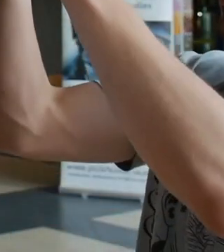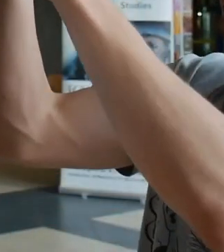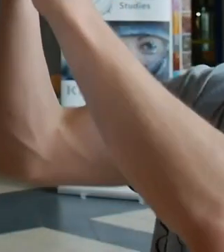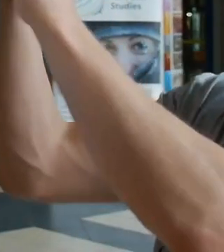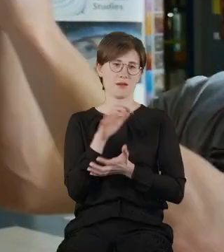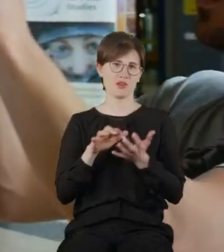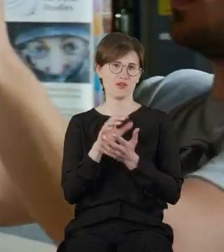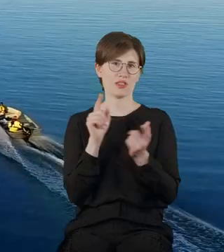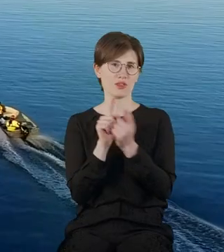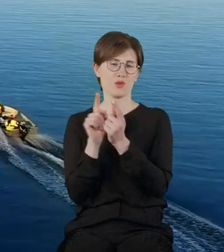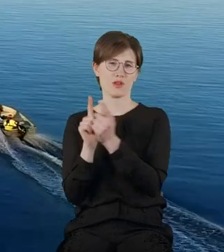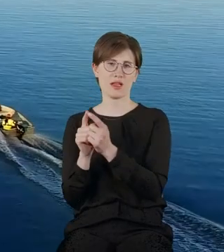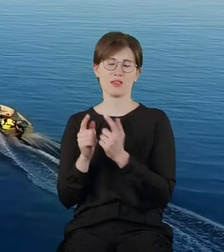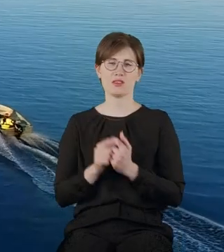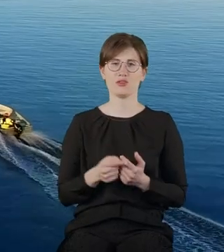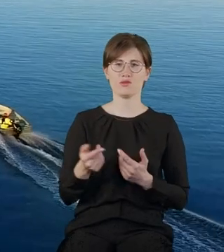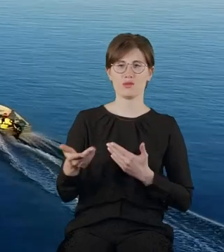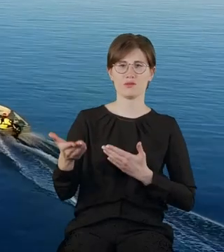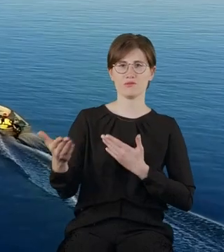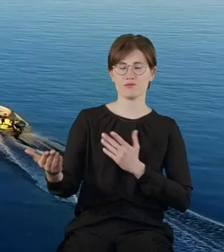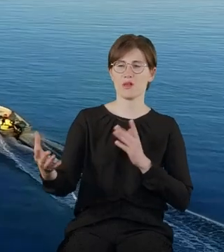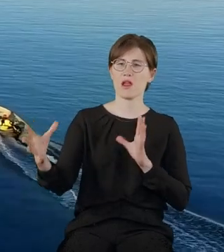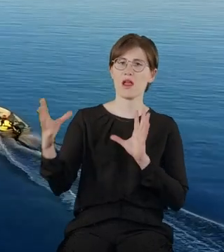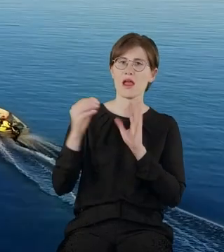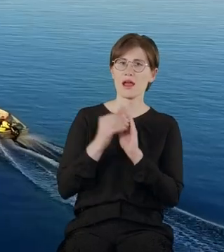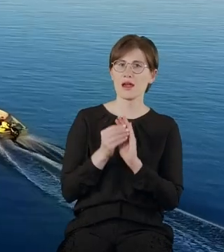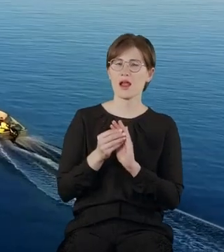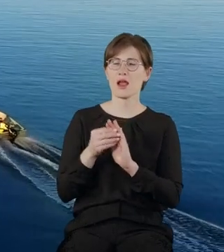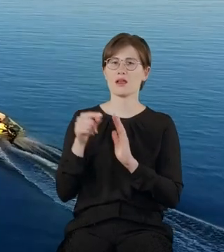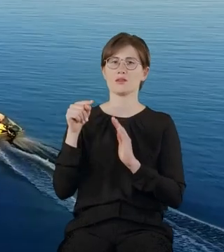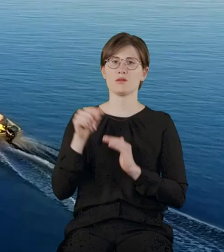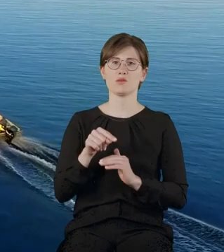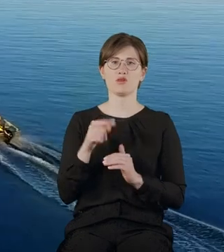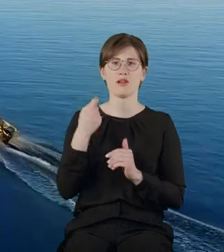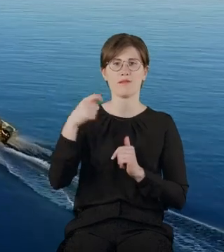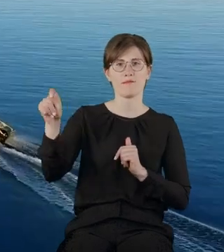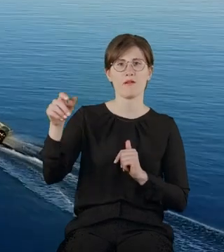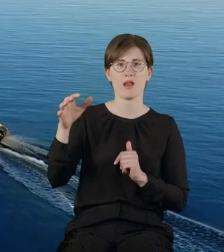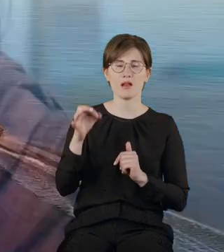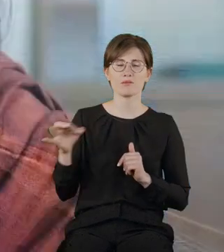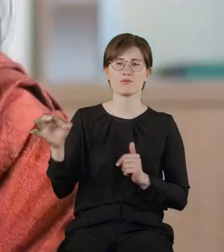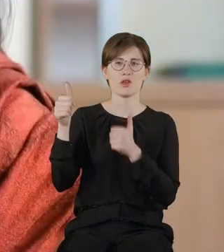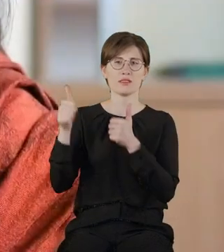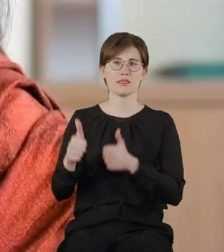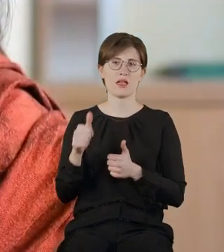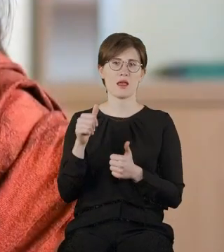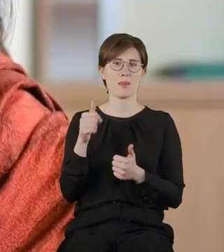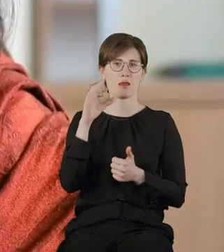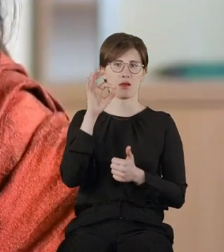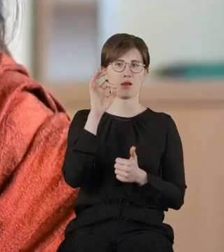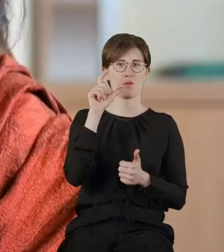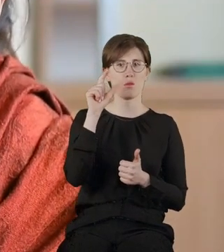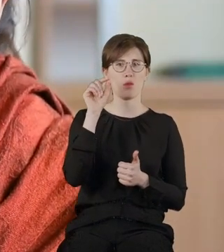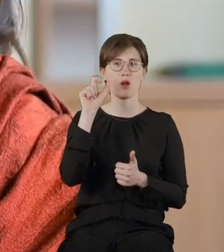And participation in the interdisciplinary polar studies are for sure one of the